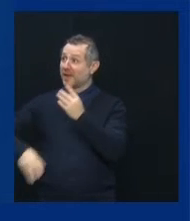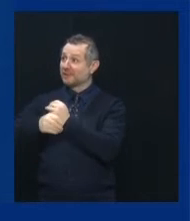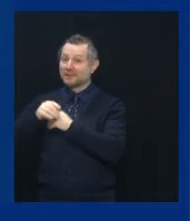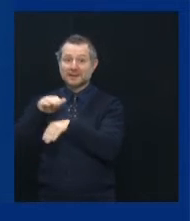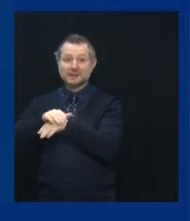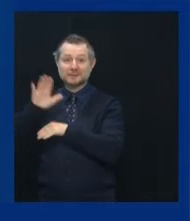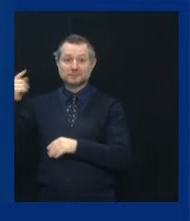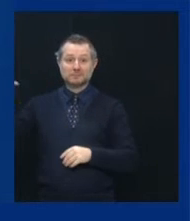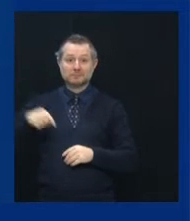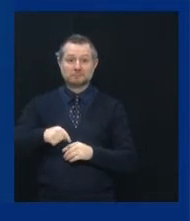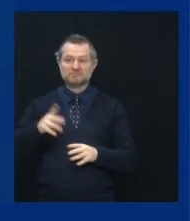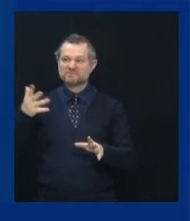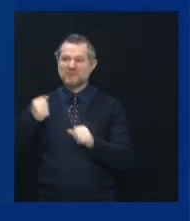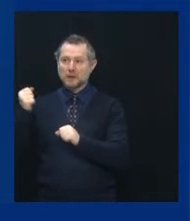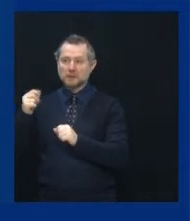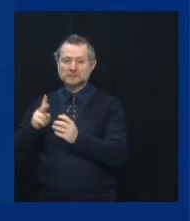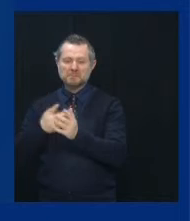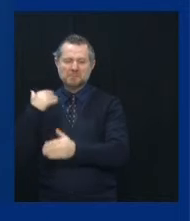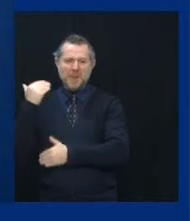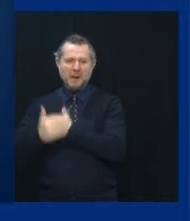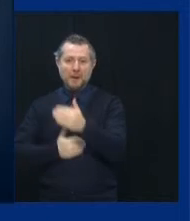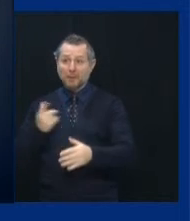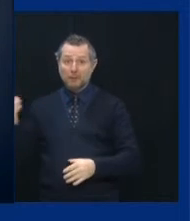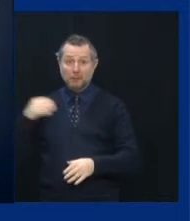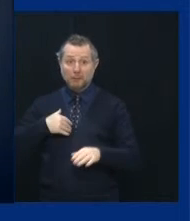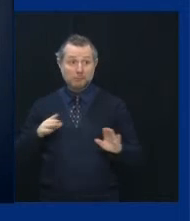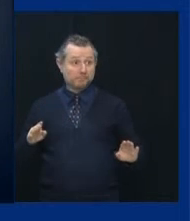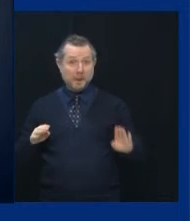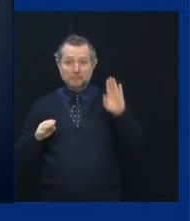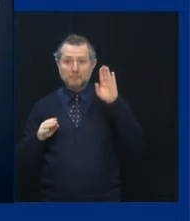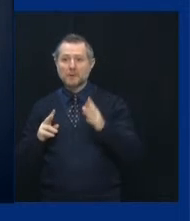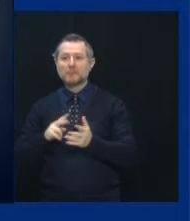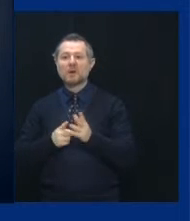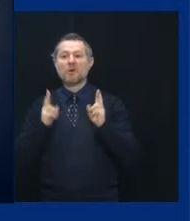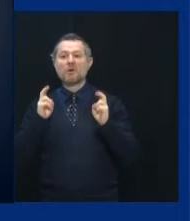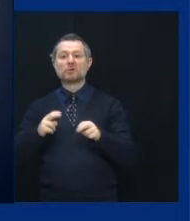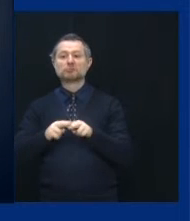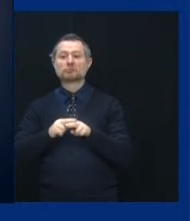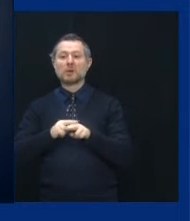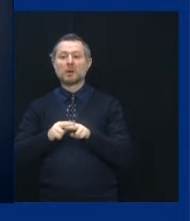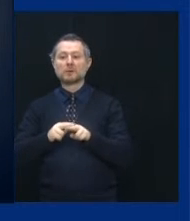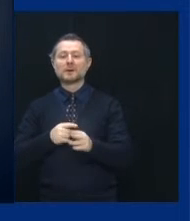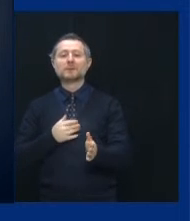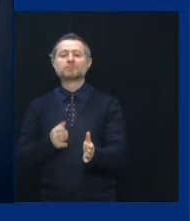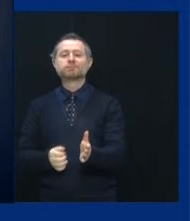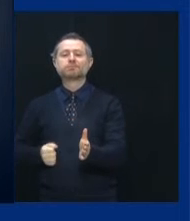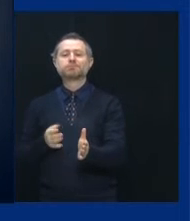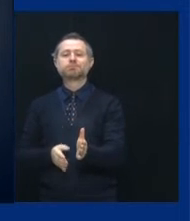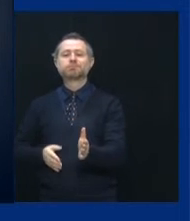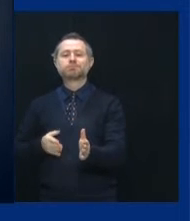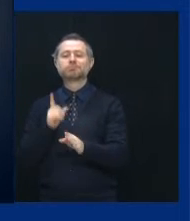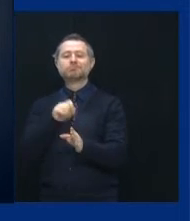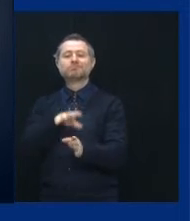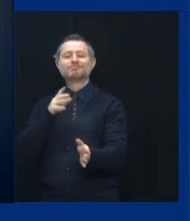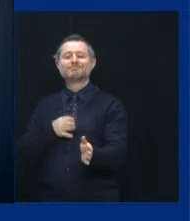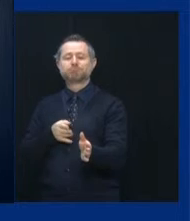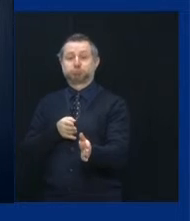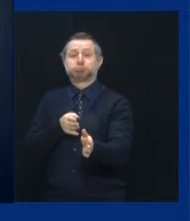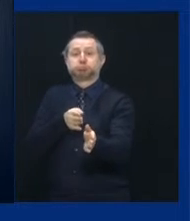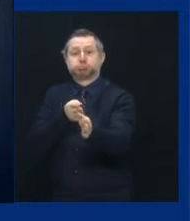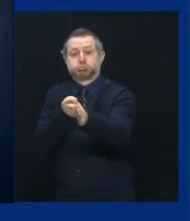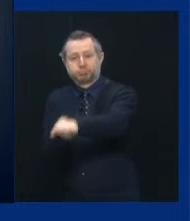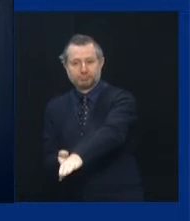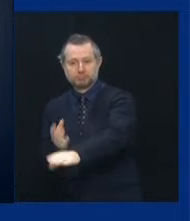rate, that's when the train is going to come off the tracks. And we're seeing it all around us. That